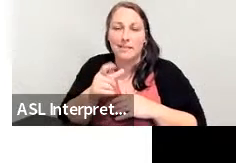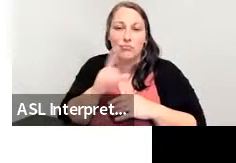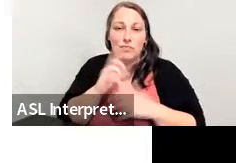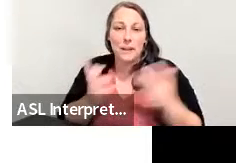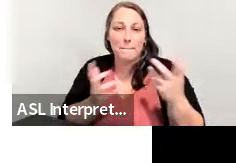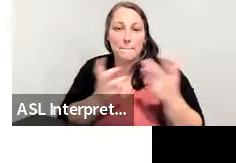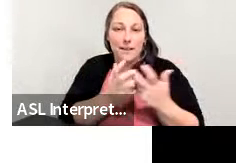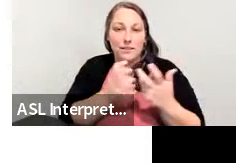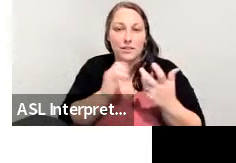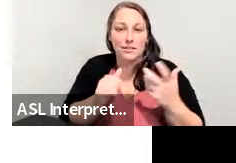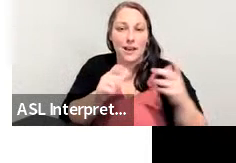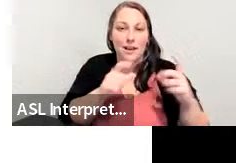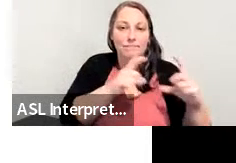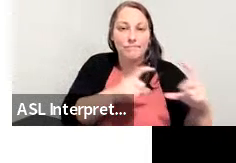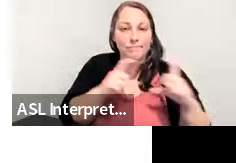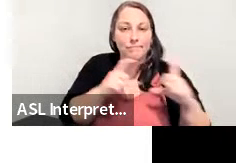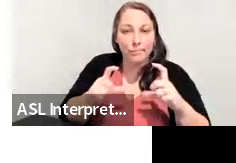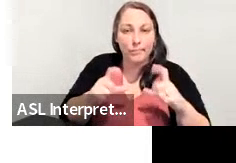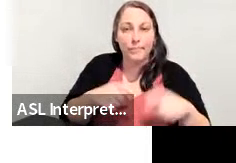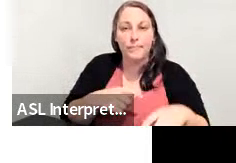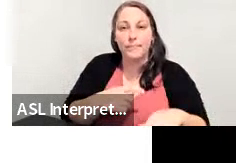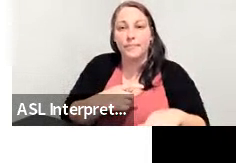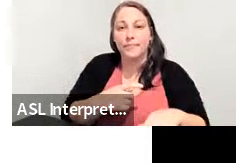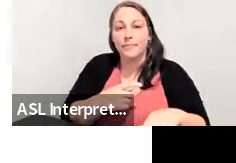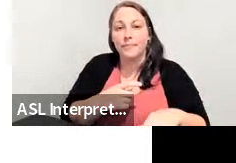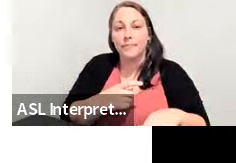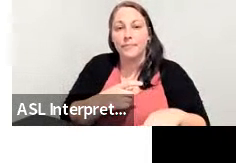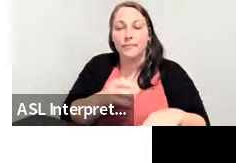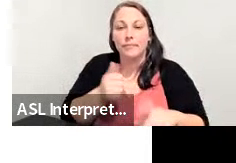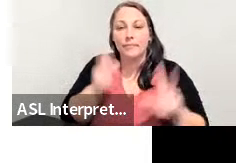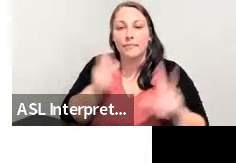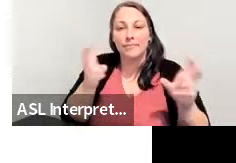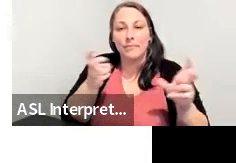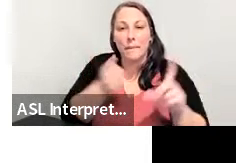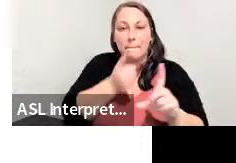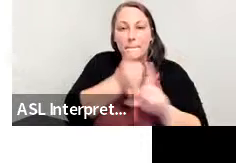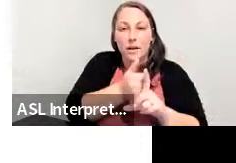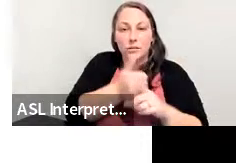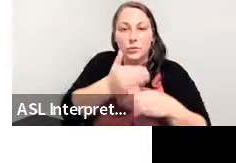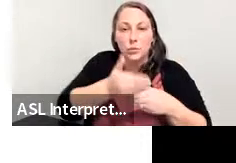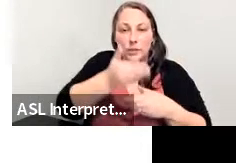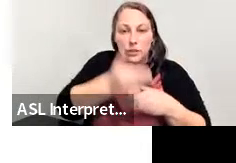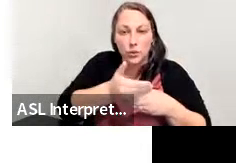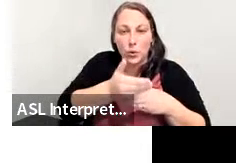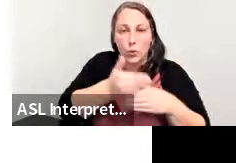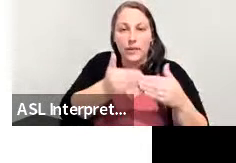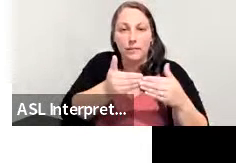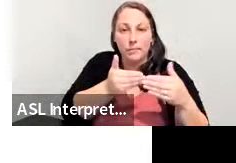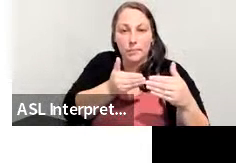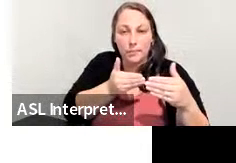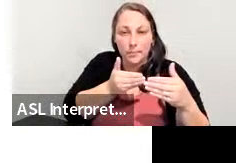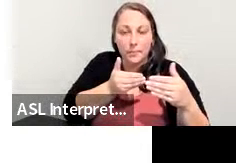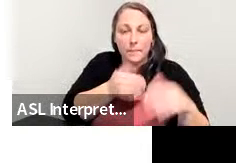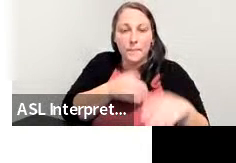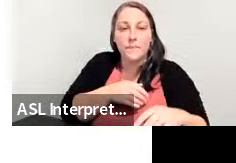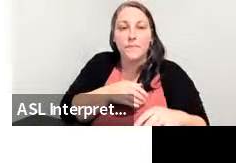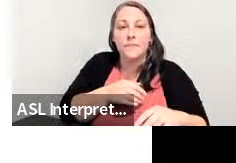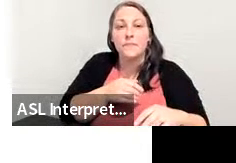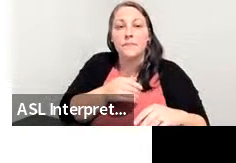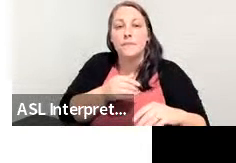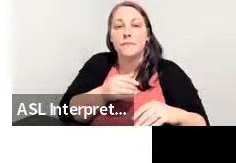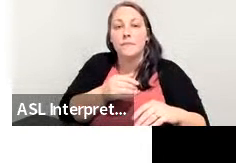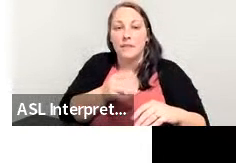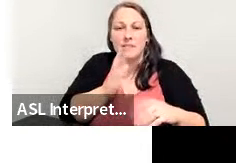creating, this minimalist design punched windows that on that Penn and 5th Street corner creates a